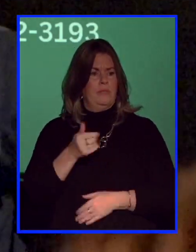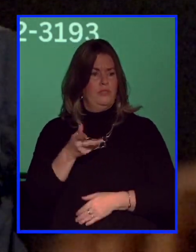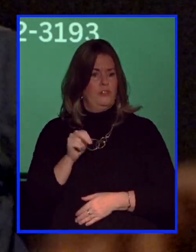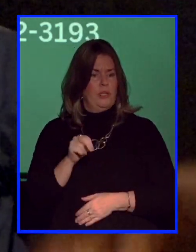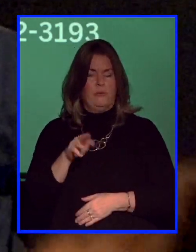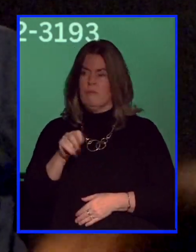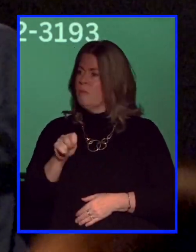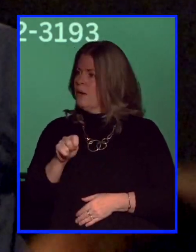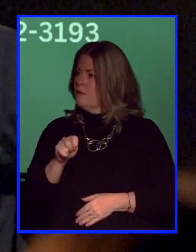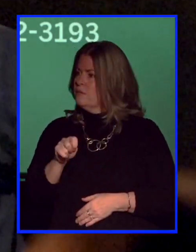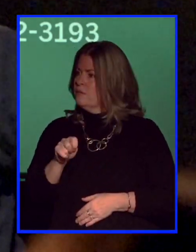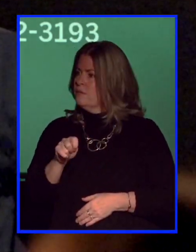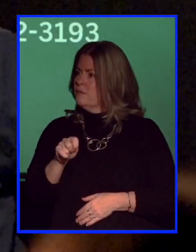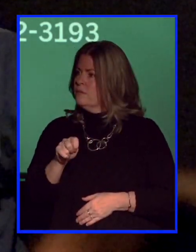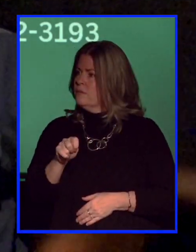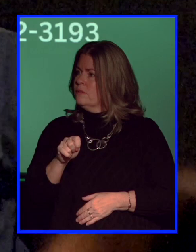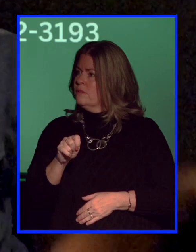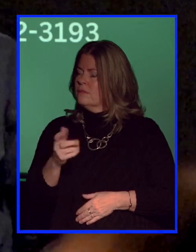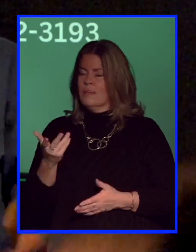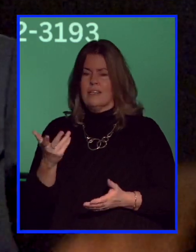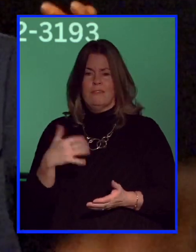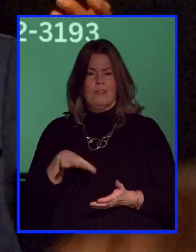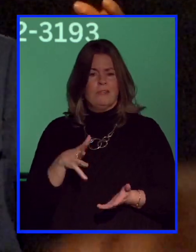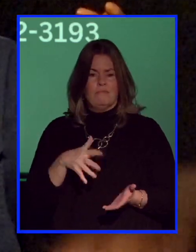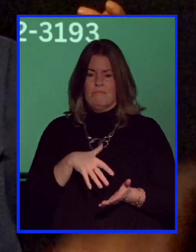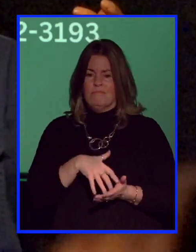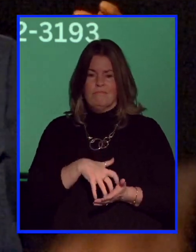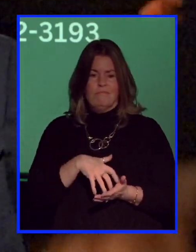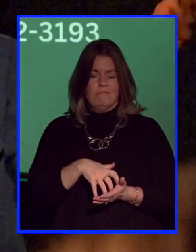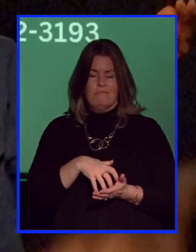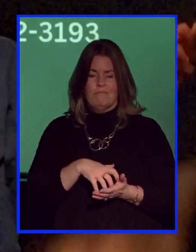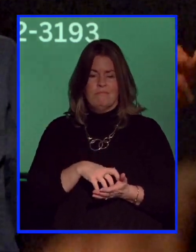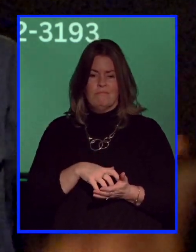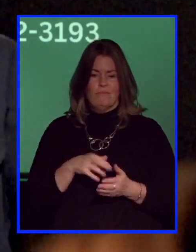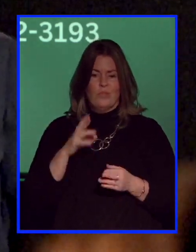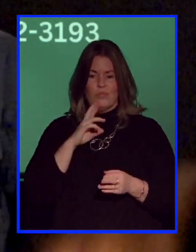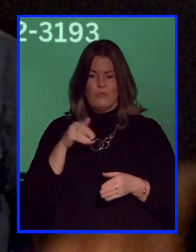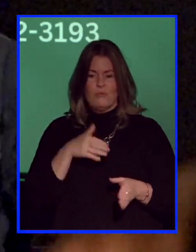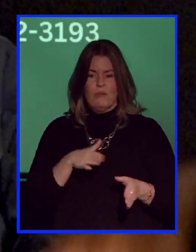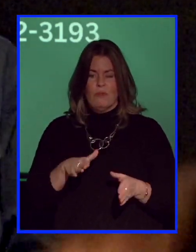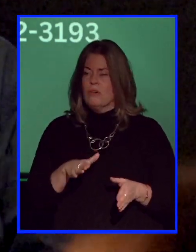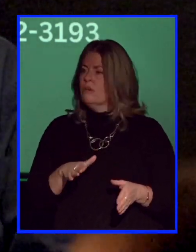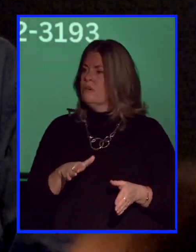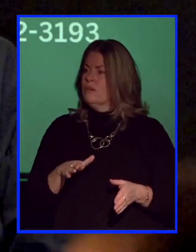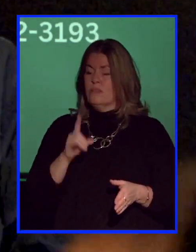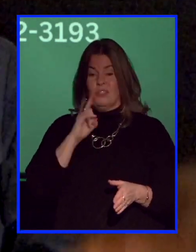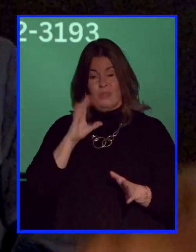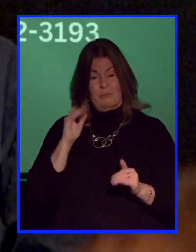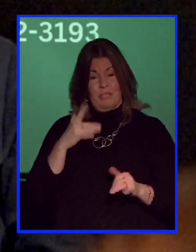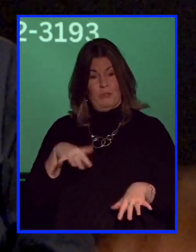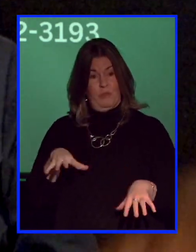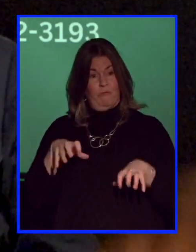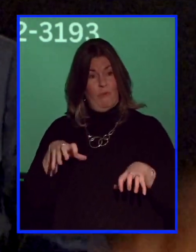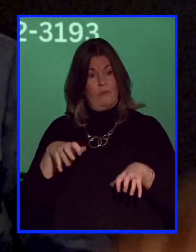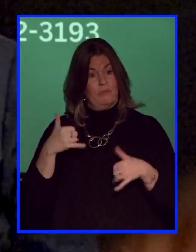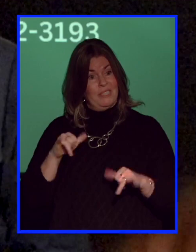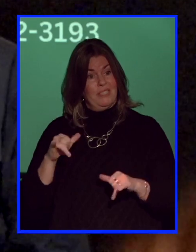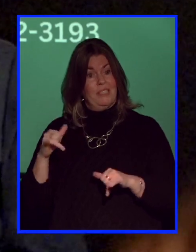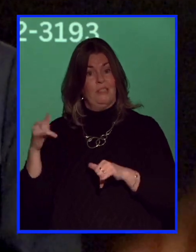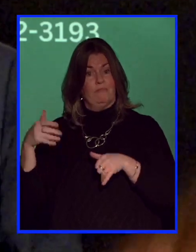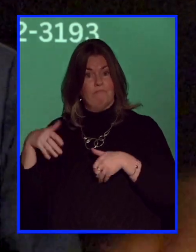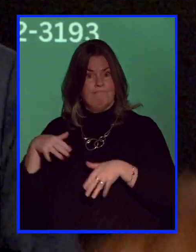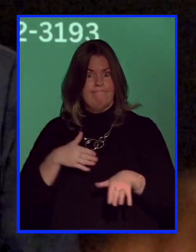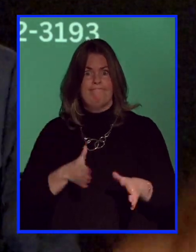and kind of a weak winter once again. The White River's bank full when you might expect it to be frozen this time of year.